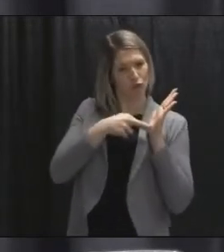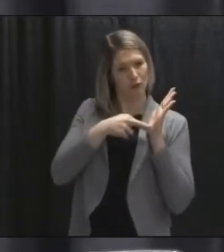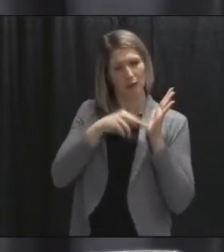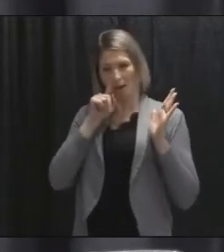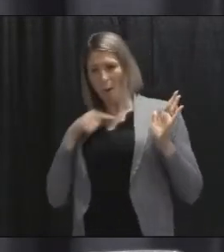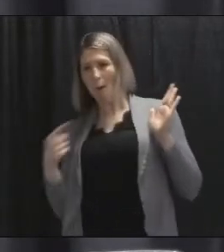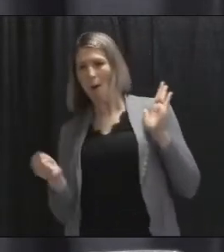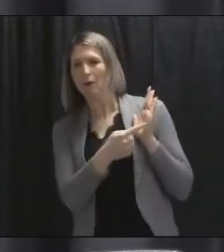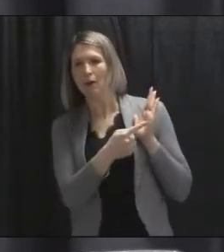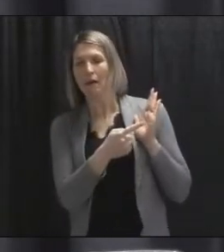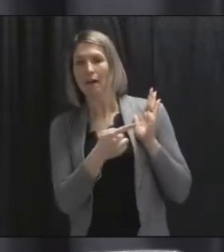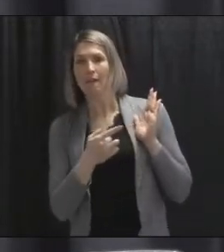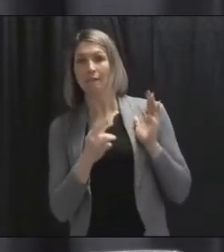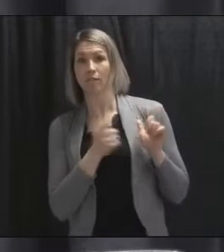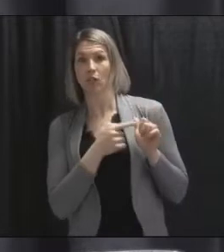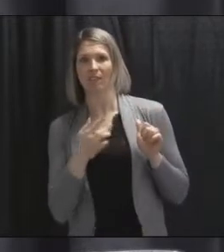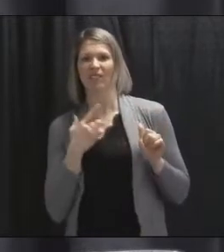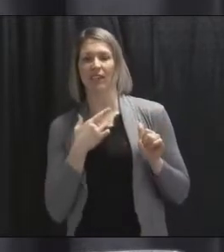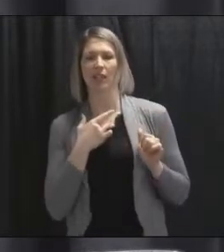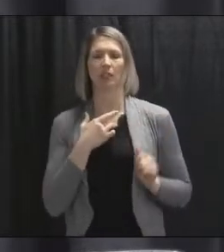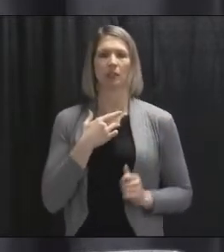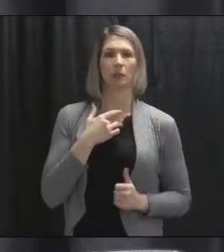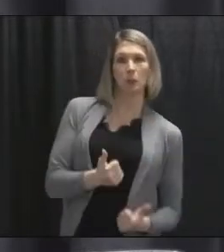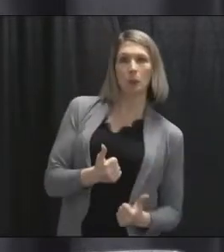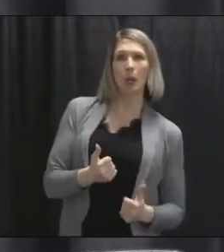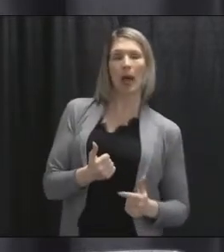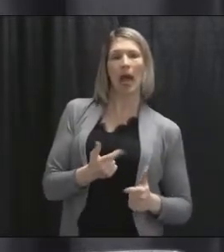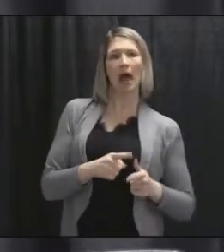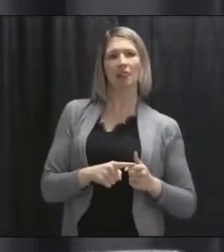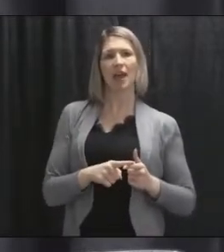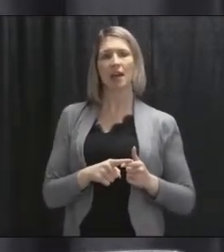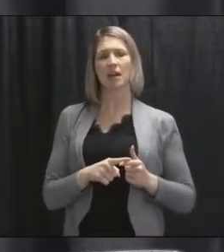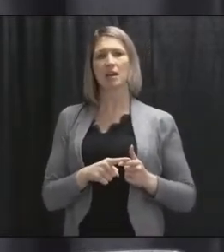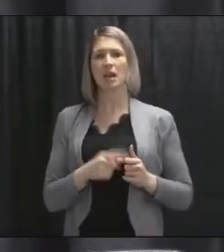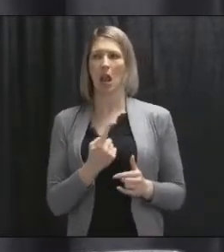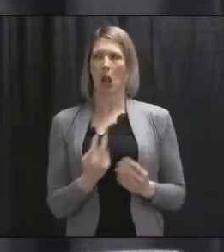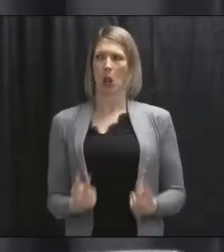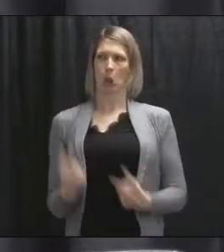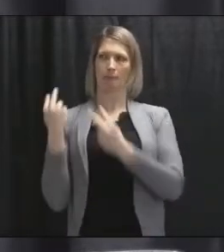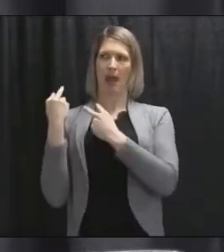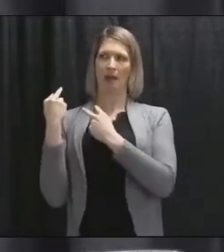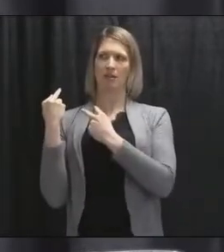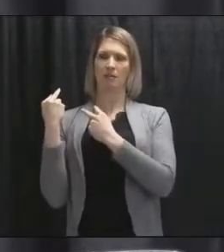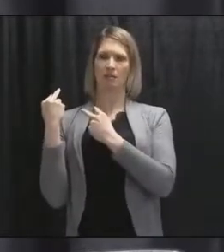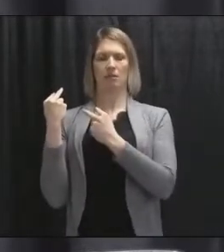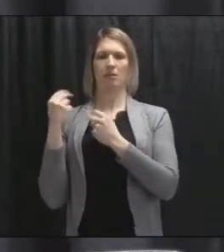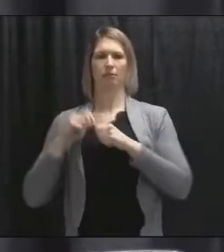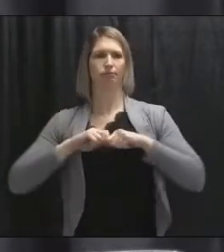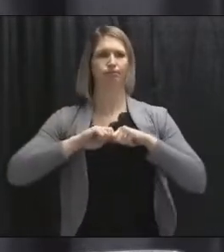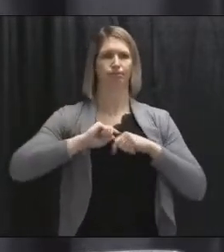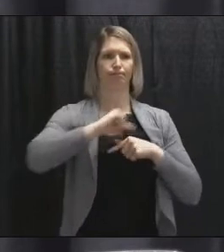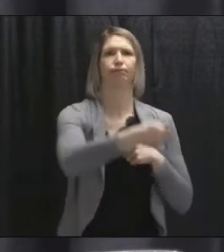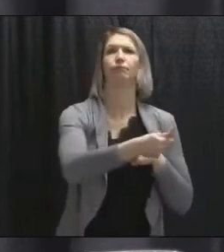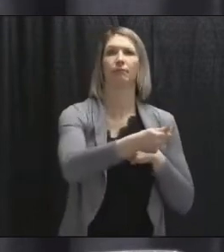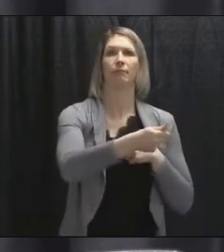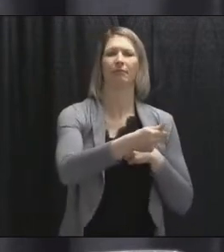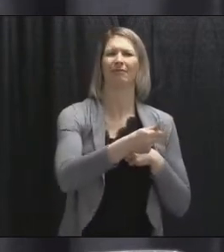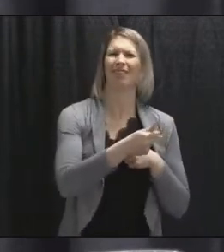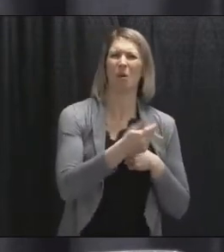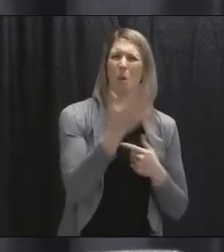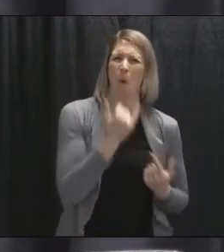and a feeling of getting away with something, but at the end of the day, you then take back everyone else's viruses to give to your loved